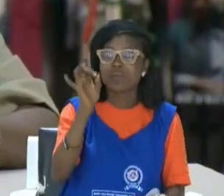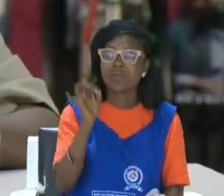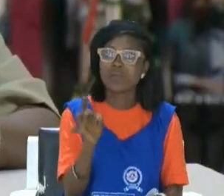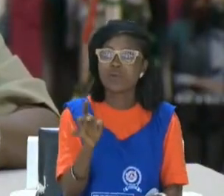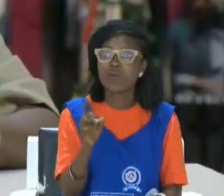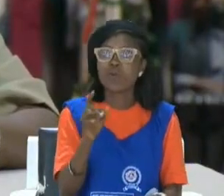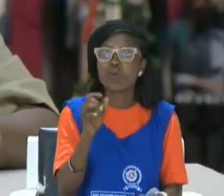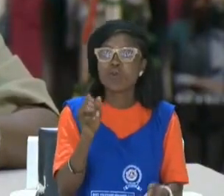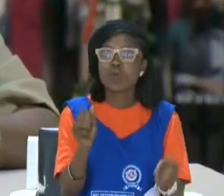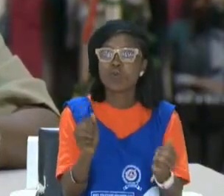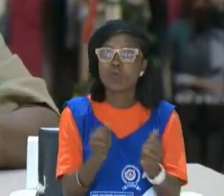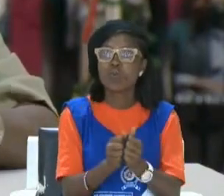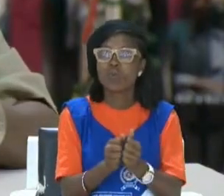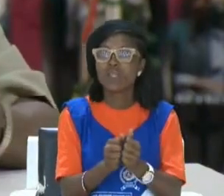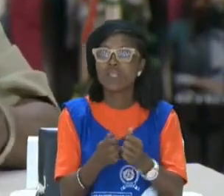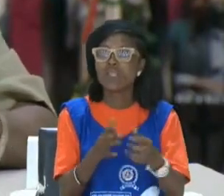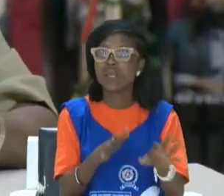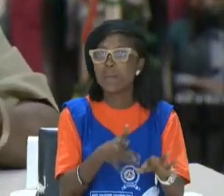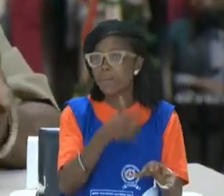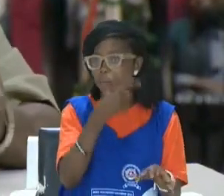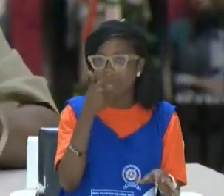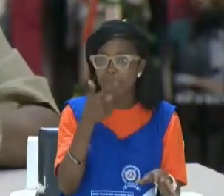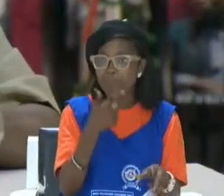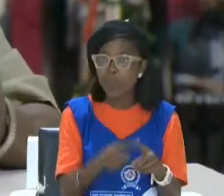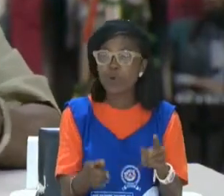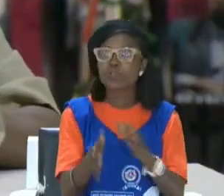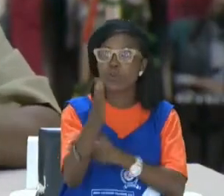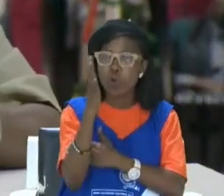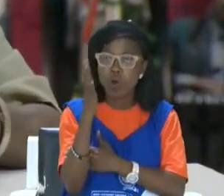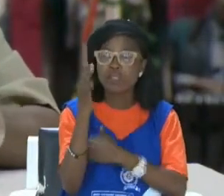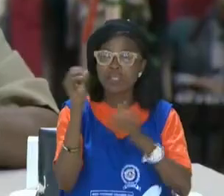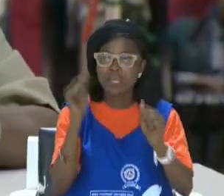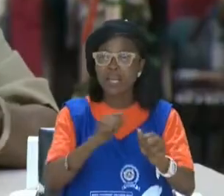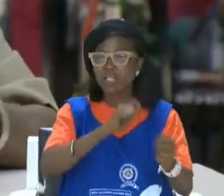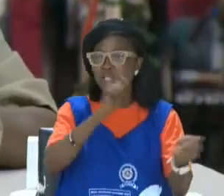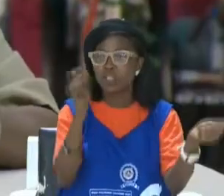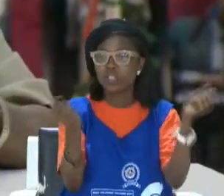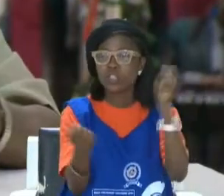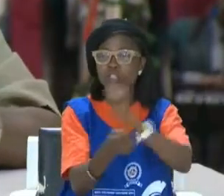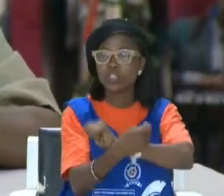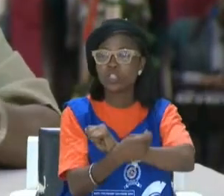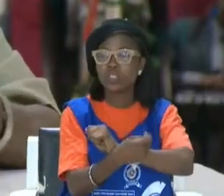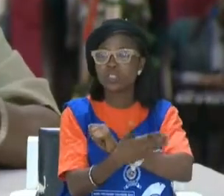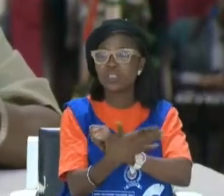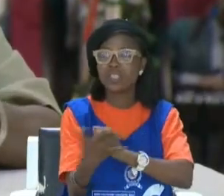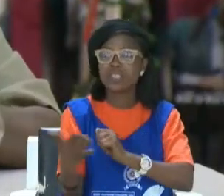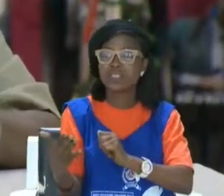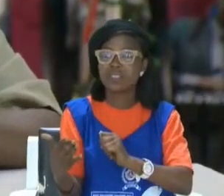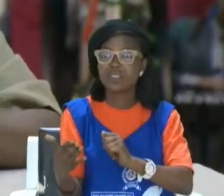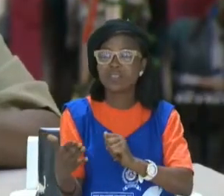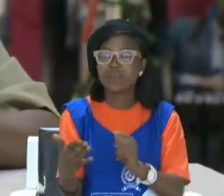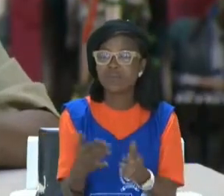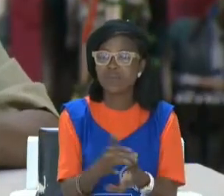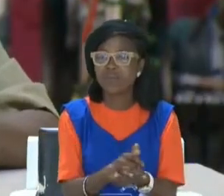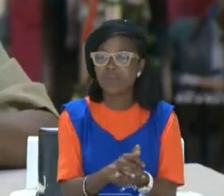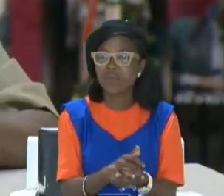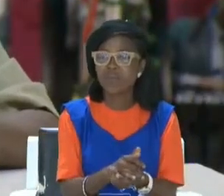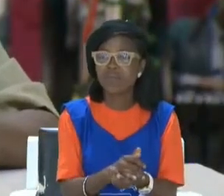with death. But God can change things. He's sovereign.